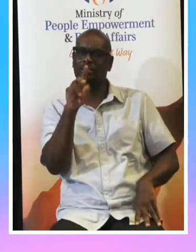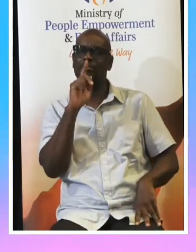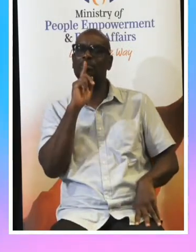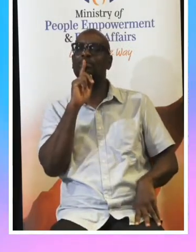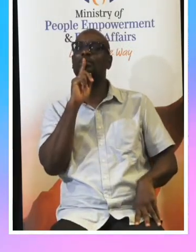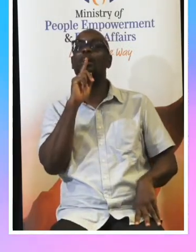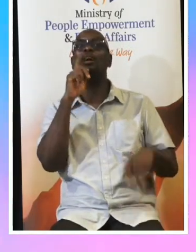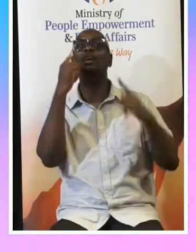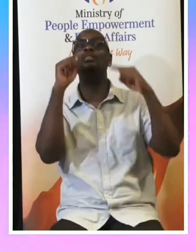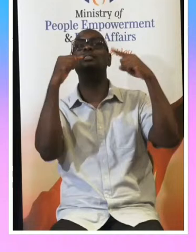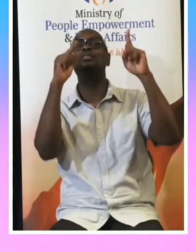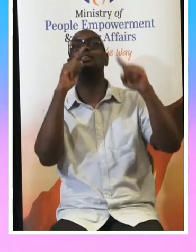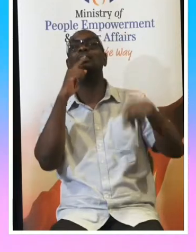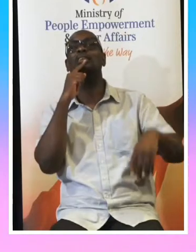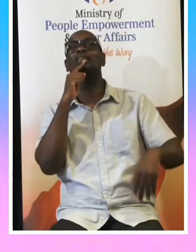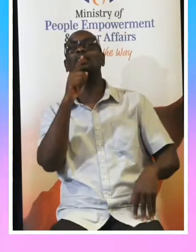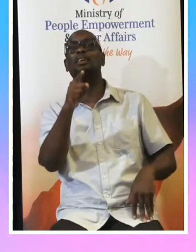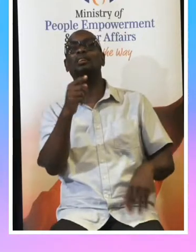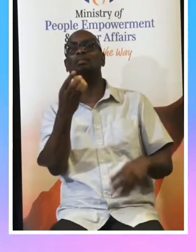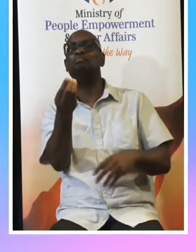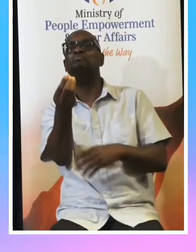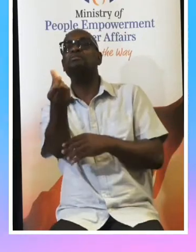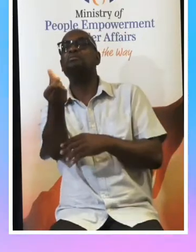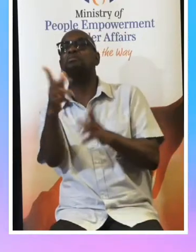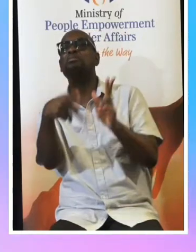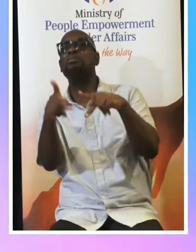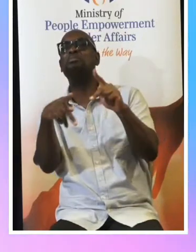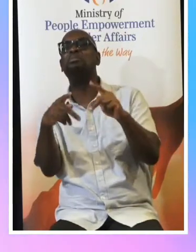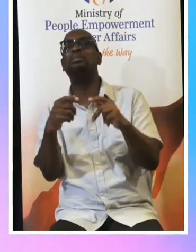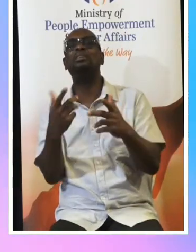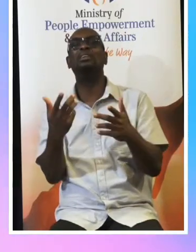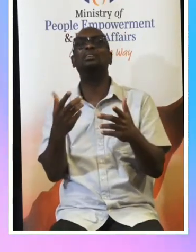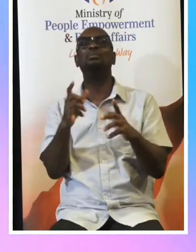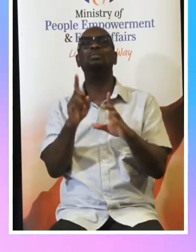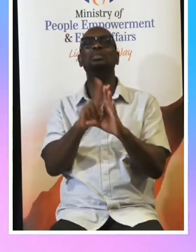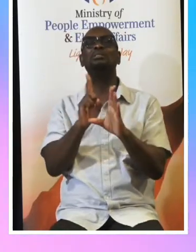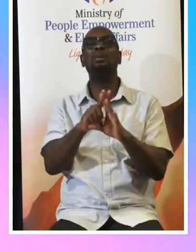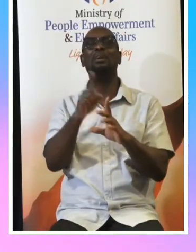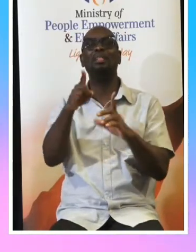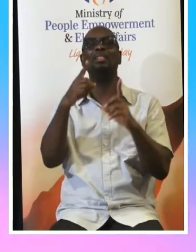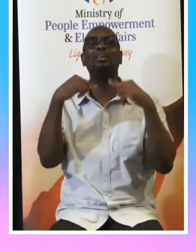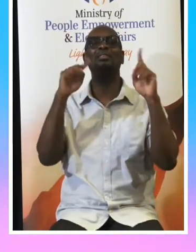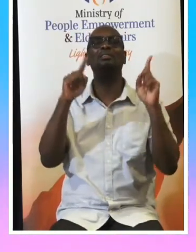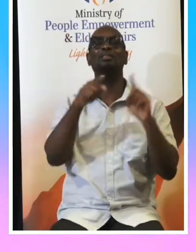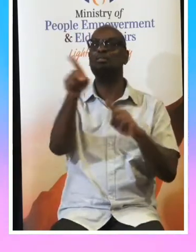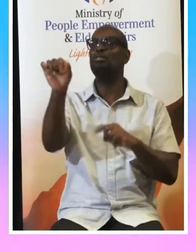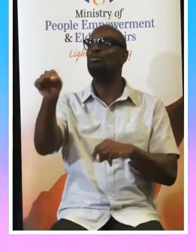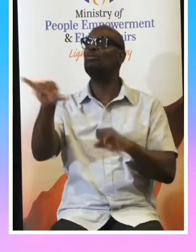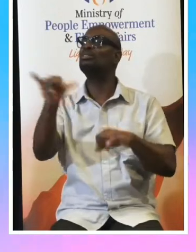disabilities and say, look, they survived and so can you.